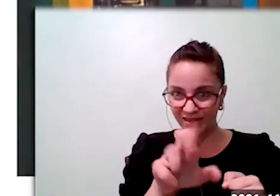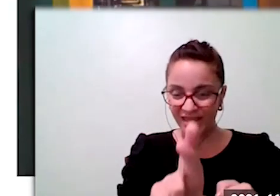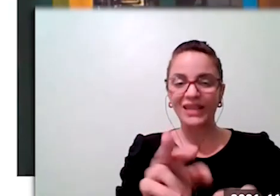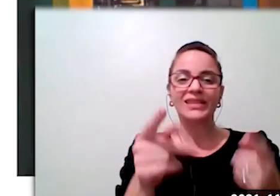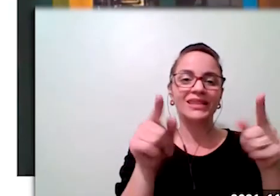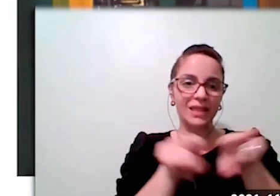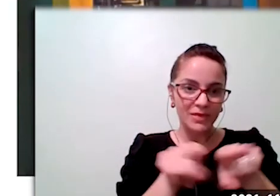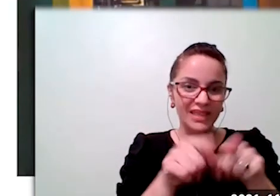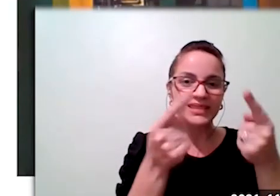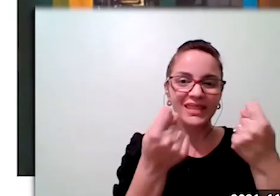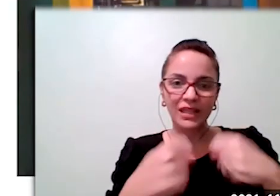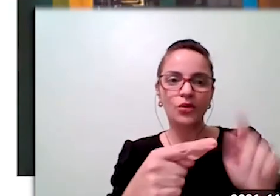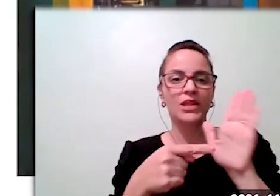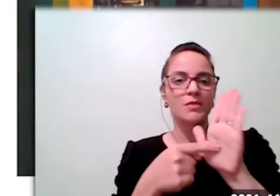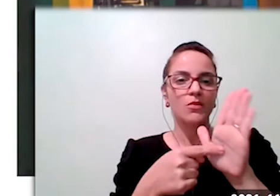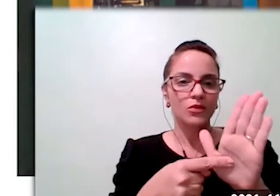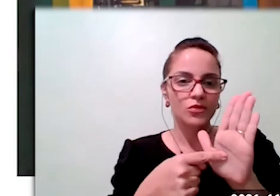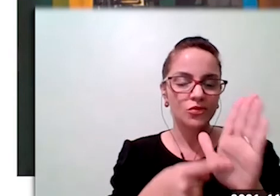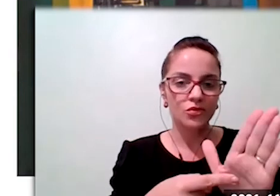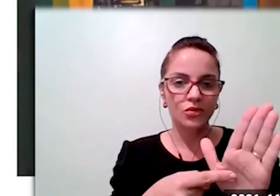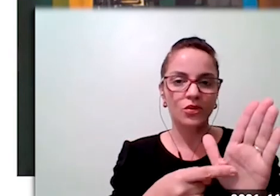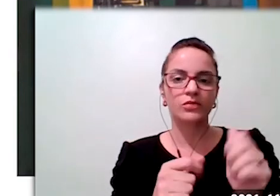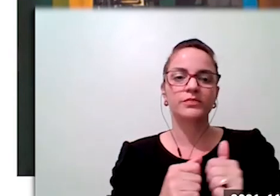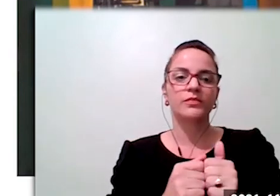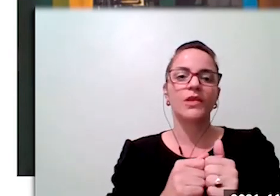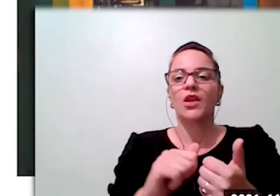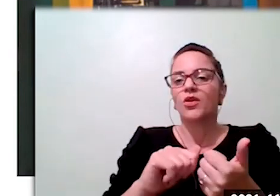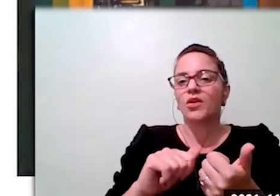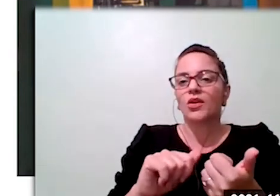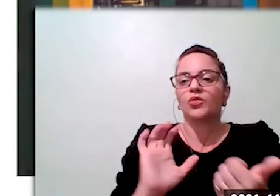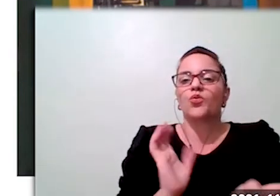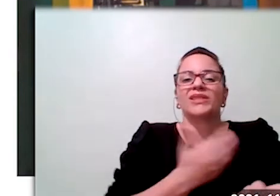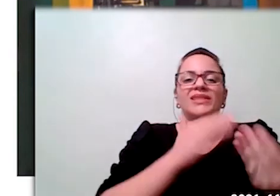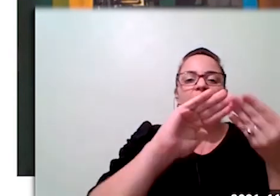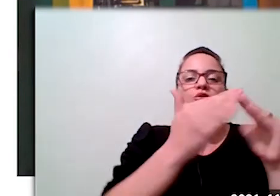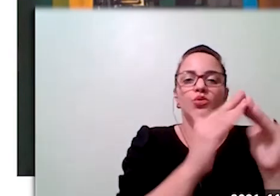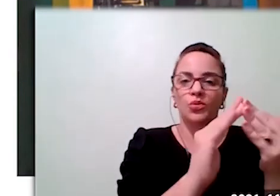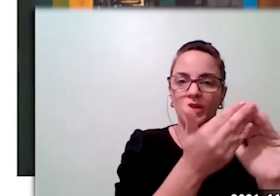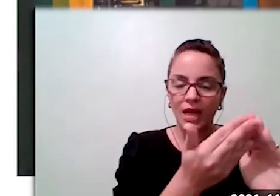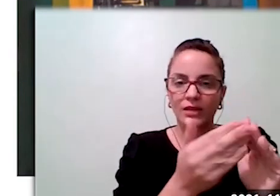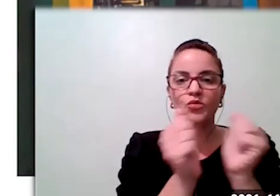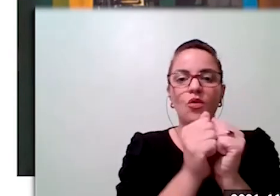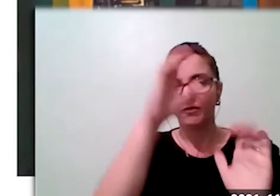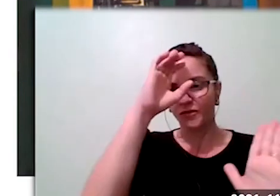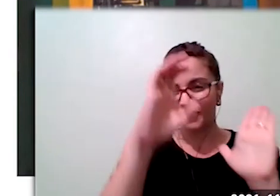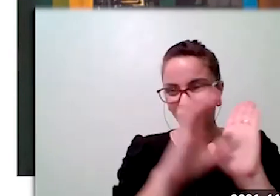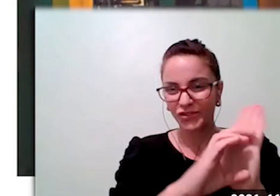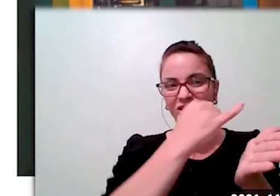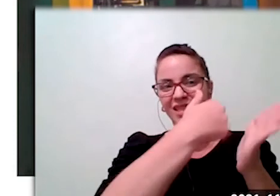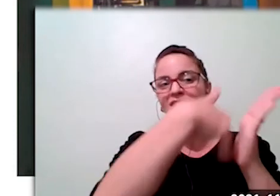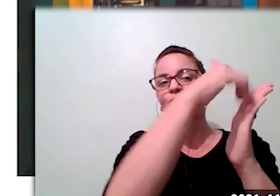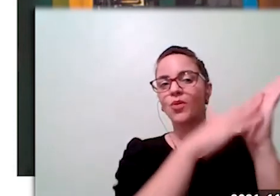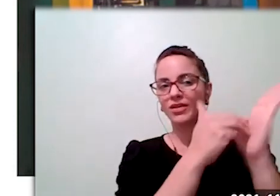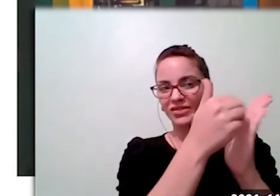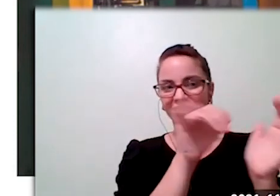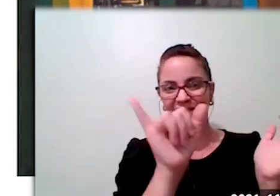artists that work within the inhabited city. These are works that show the city as